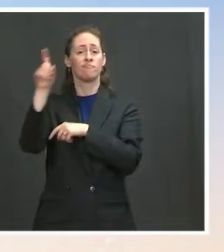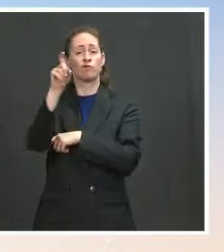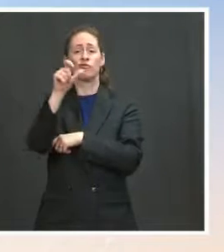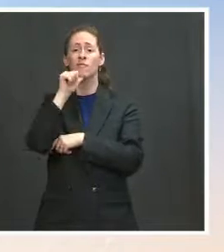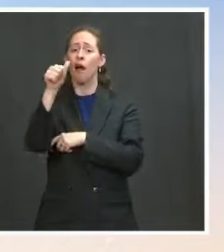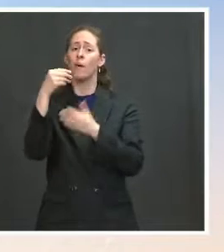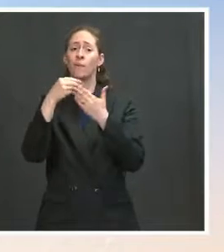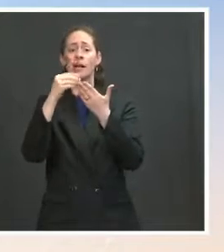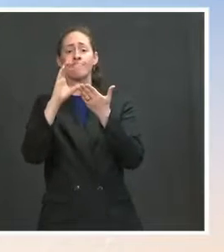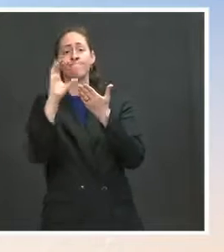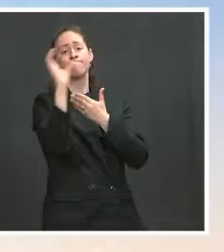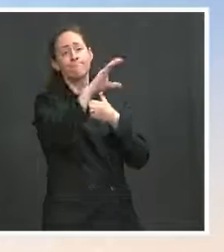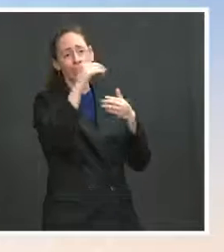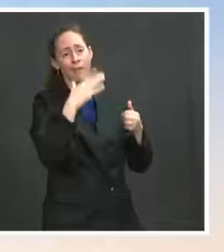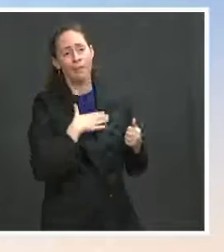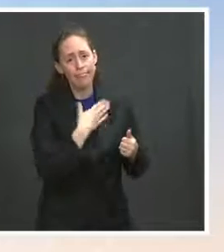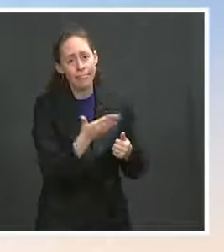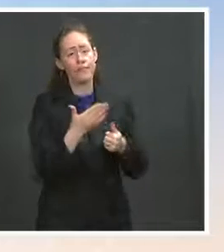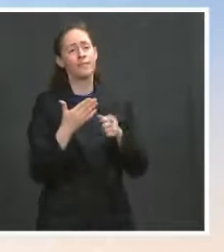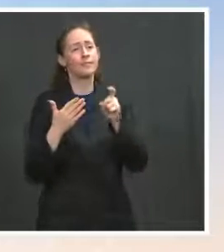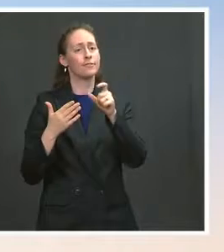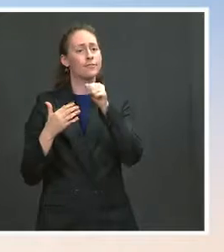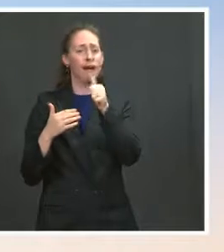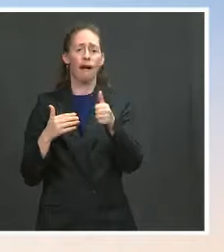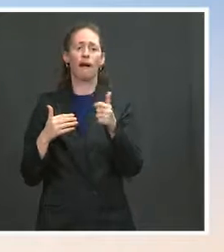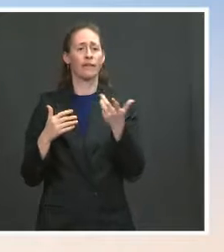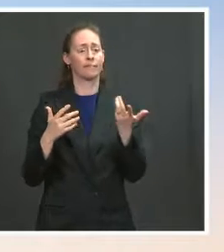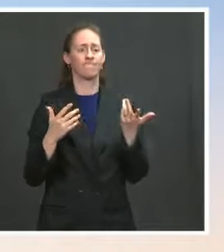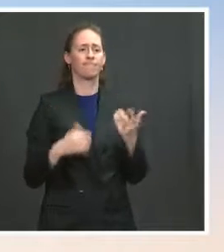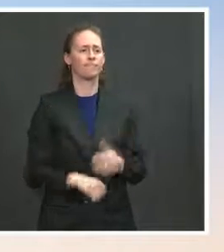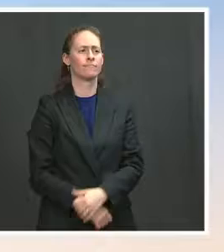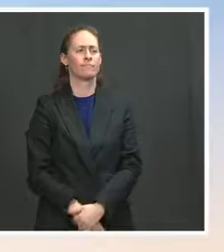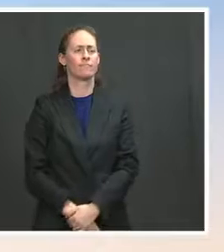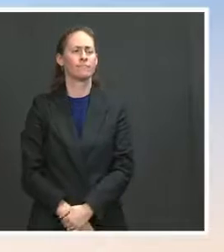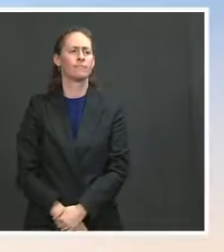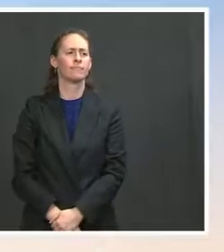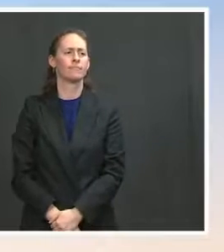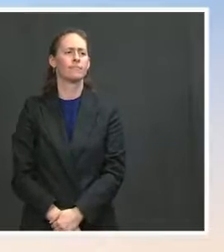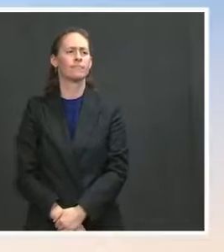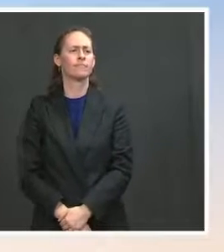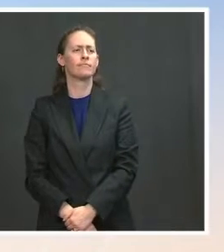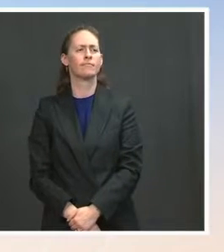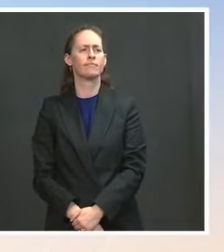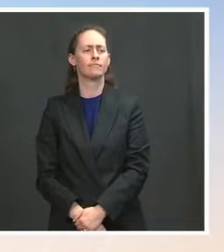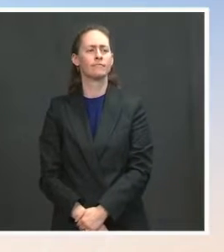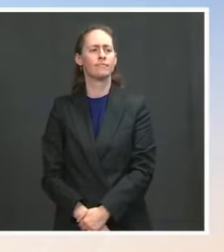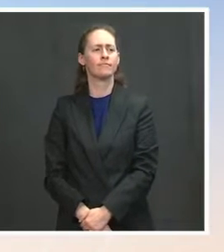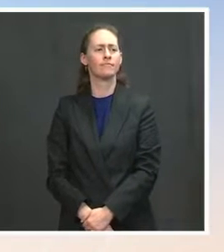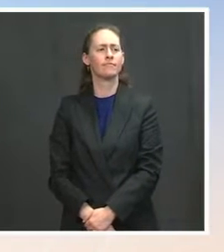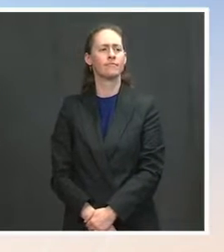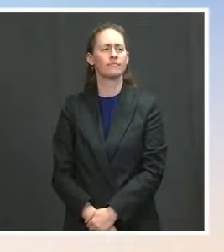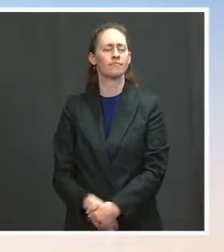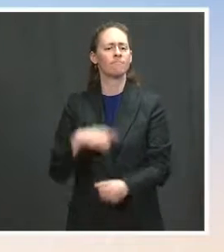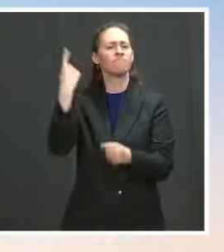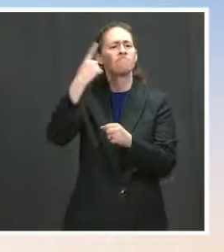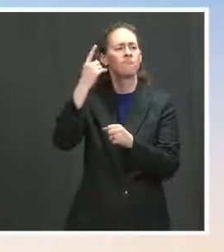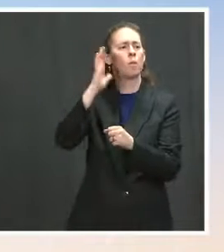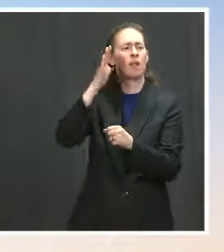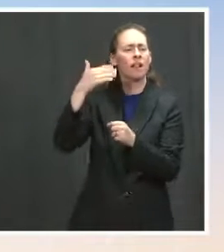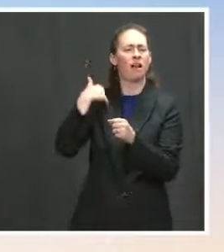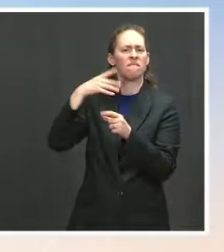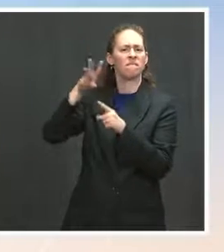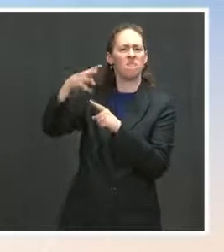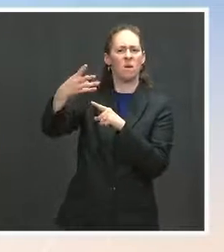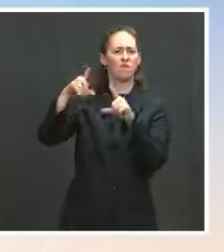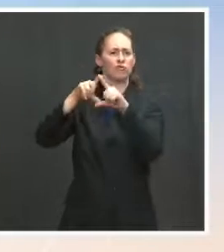companies. Okay, and then separately on a fourth stimulus check idea that is supported by dozens of